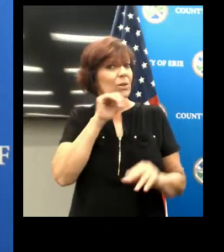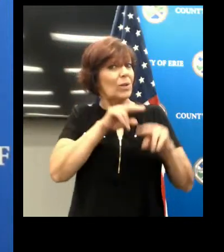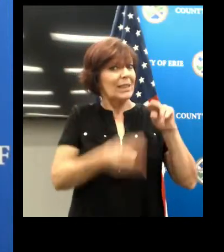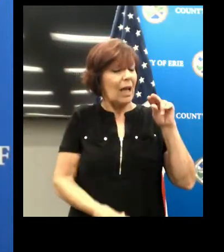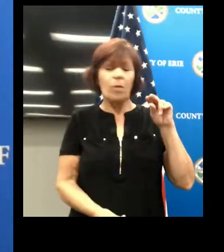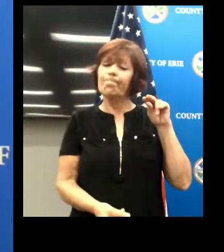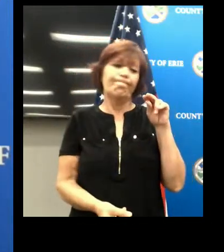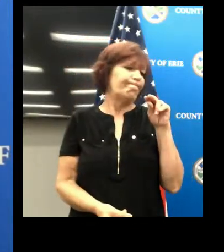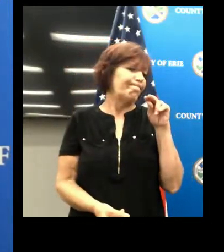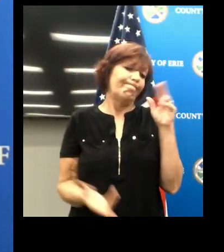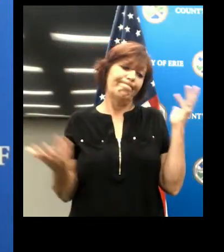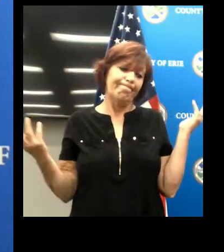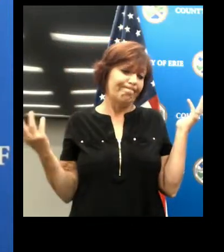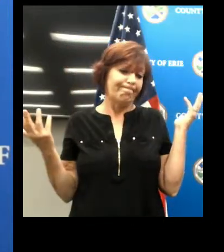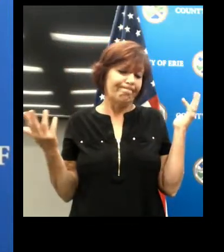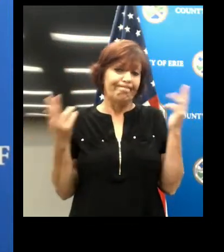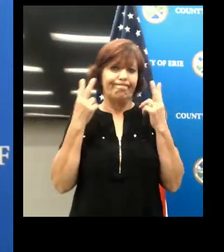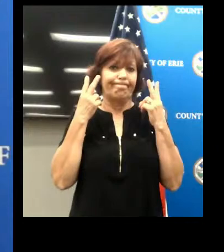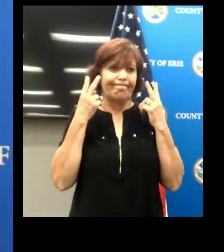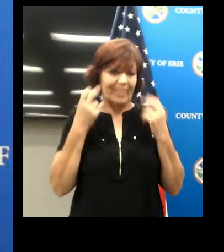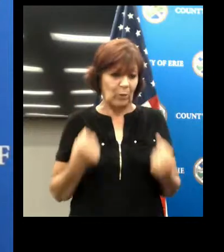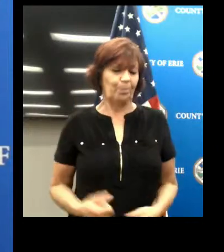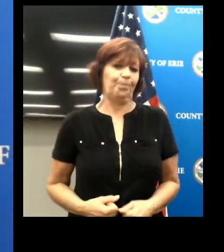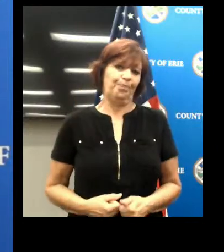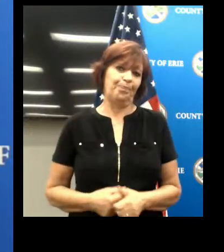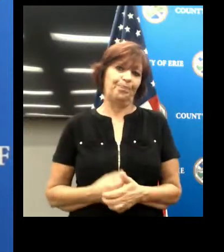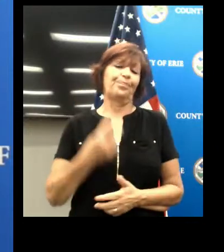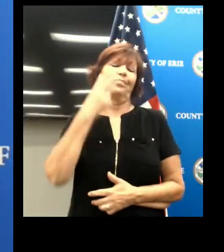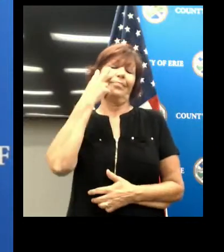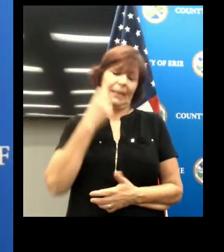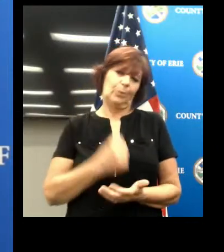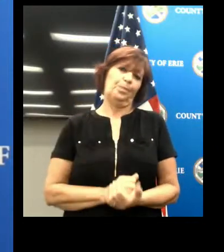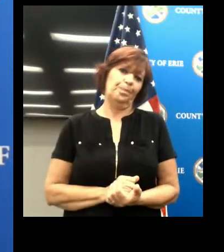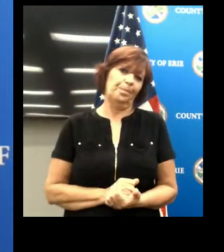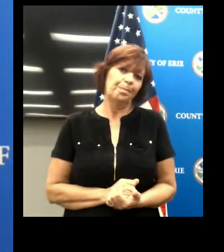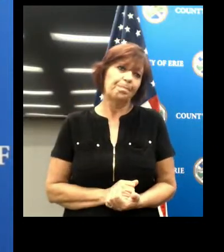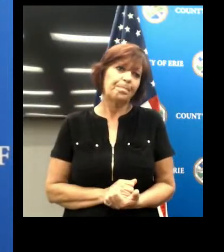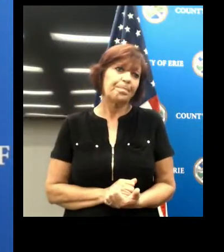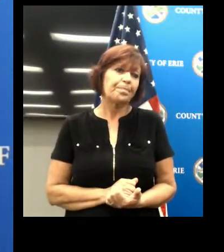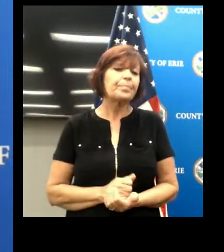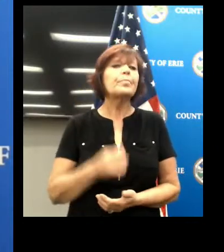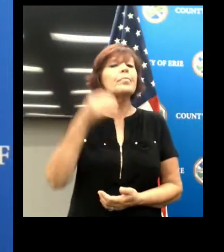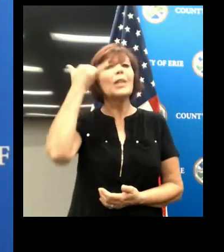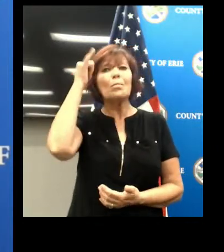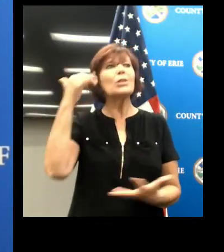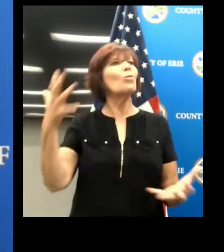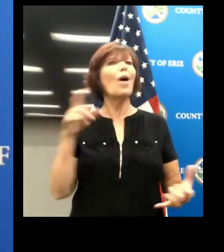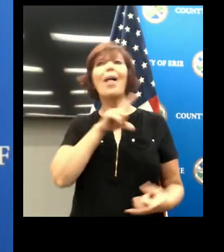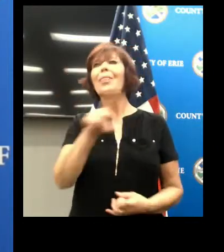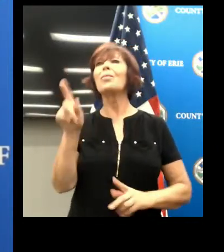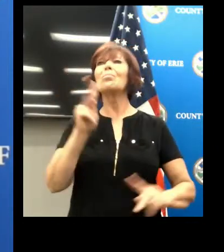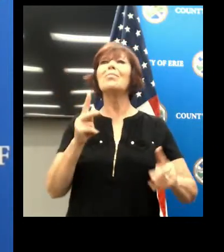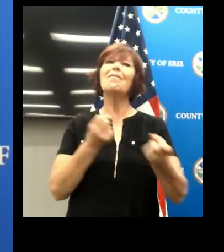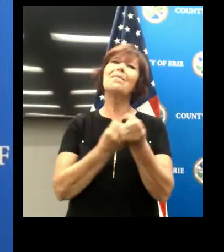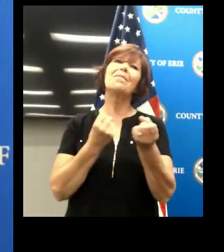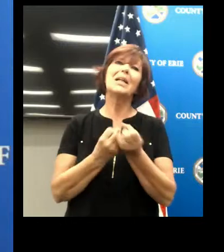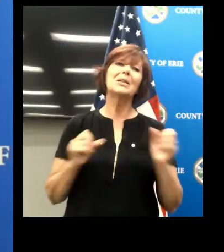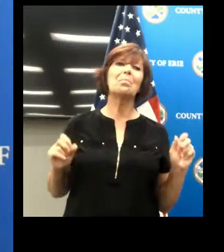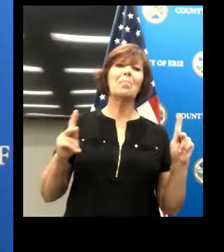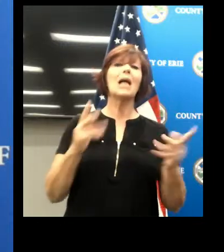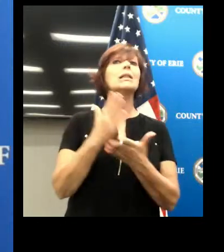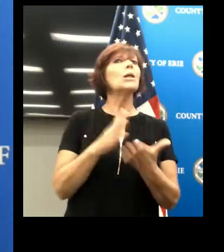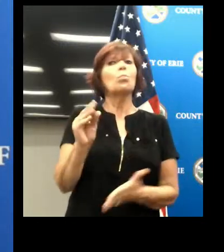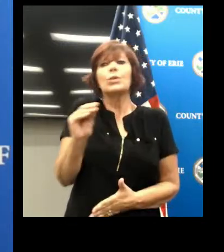numbers down, I doubt the state is going to allow fans in the stadium. The Bills would like to have their fans return at least to some